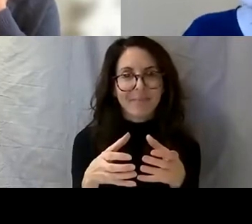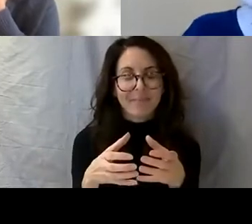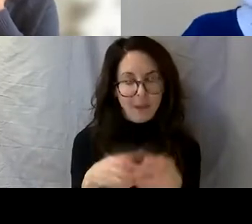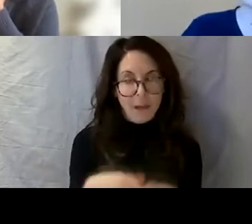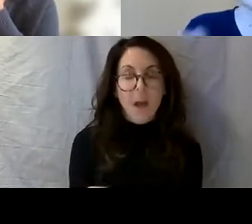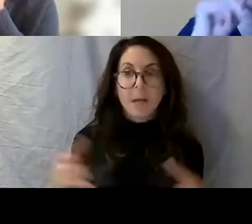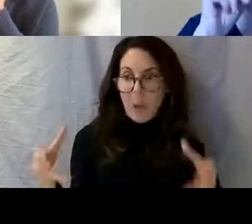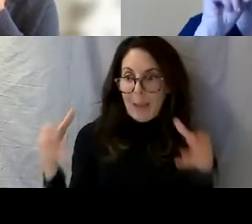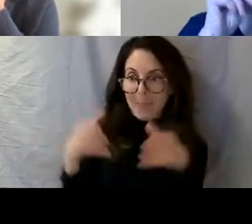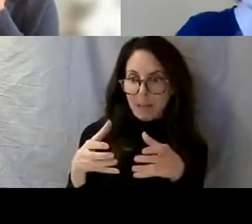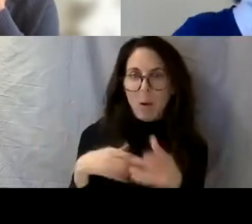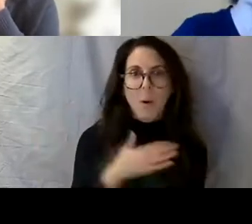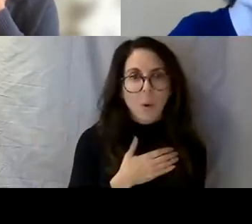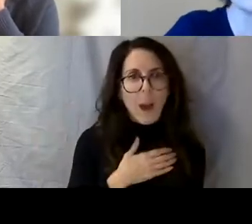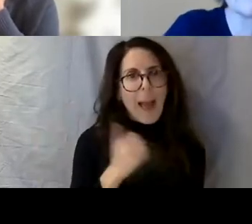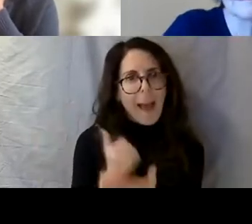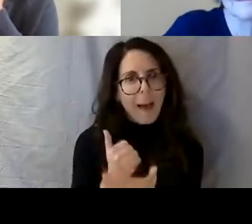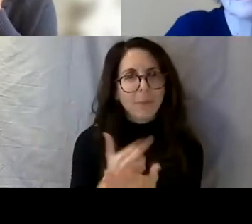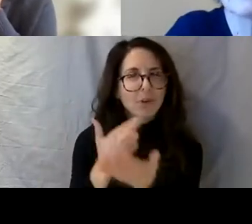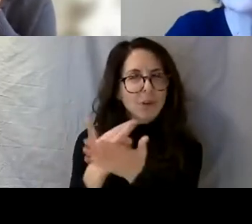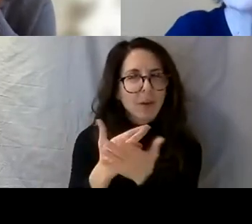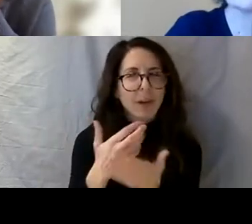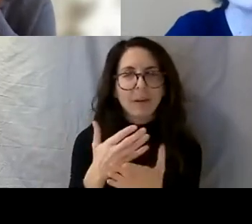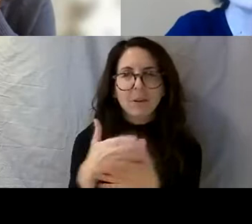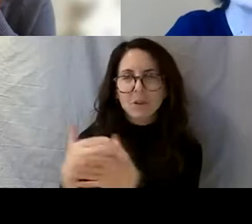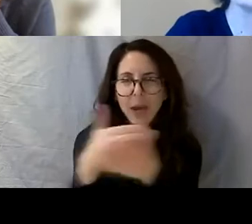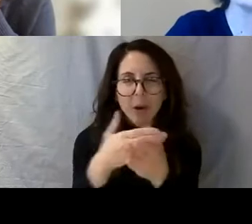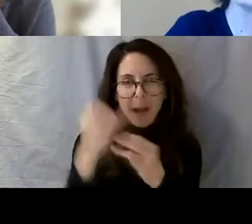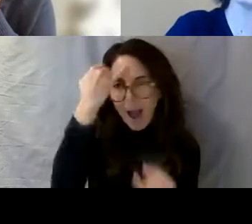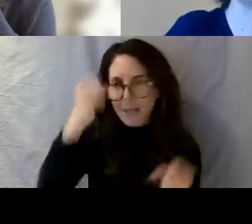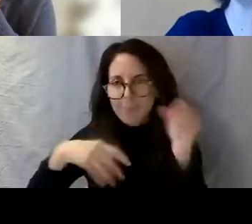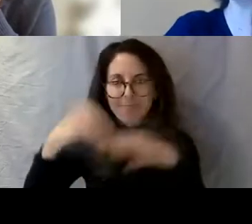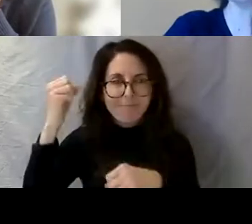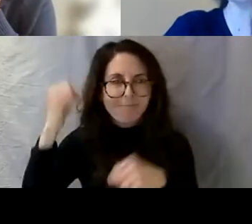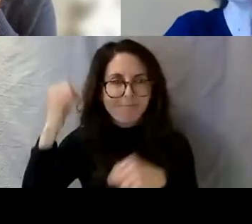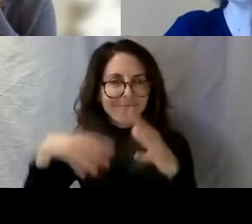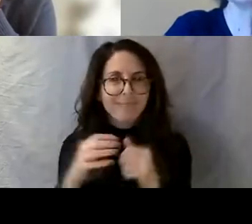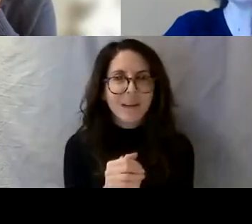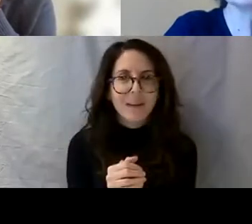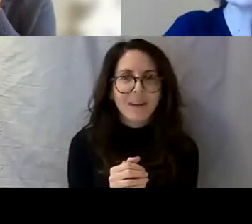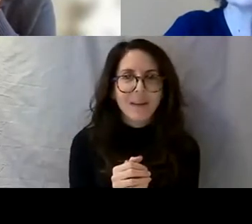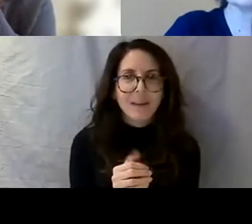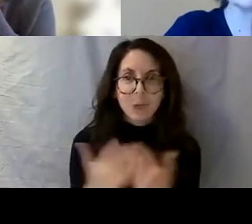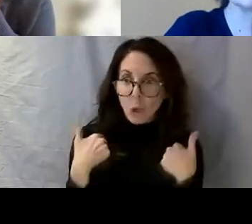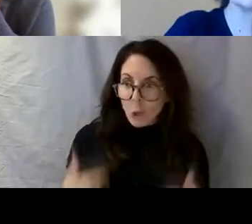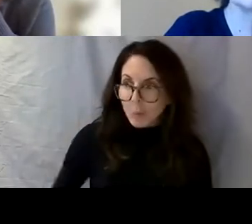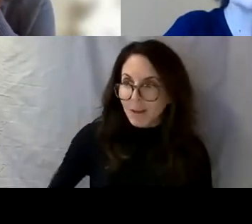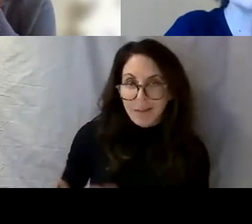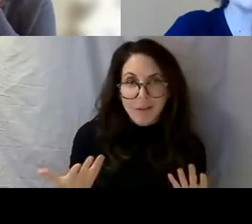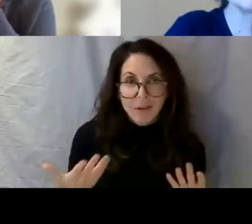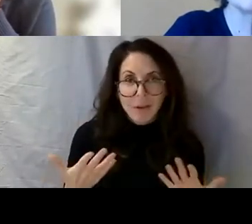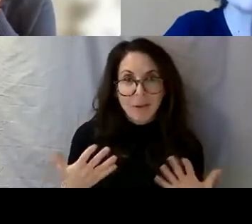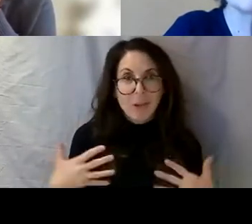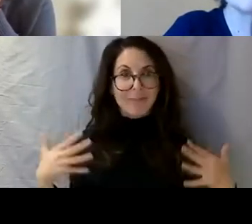helped sharing resources, sharing ideas, being human, sharing our fears,